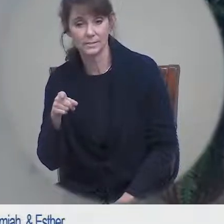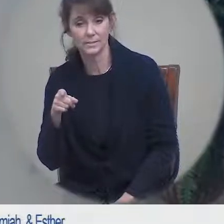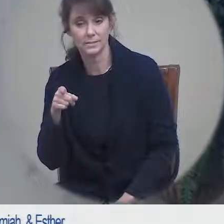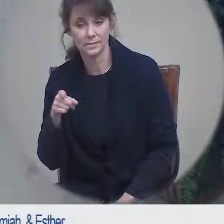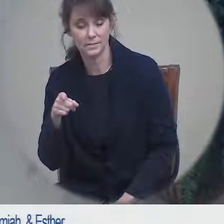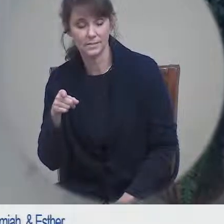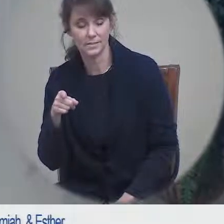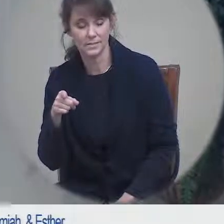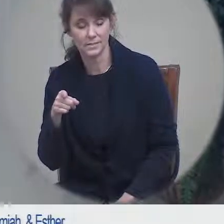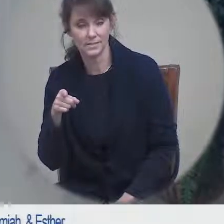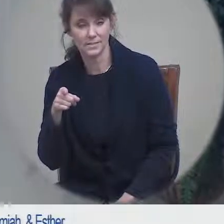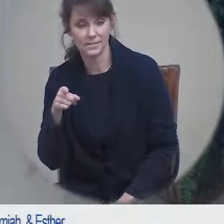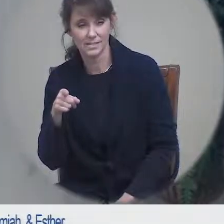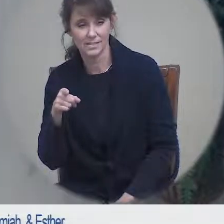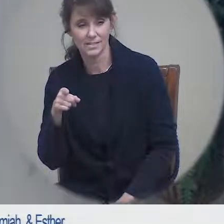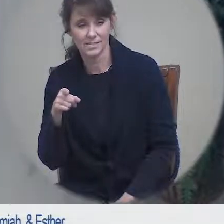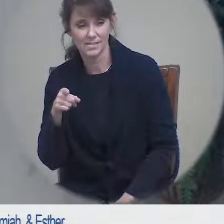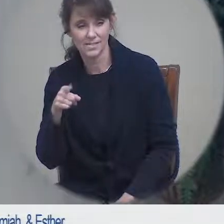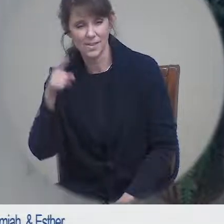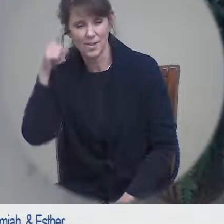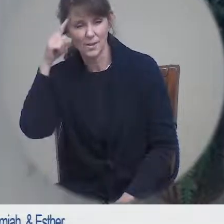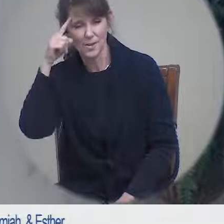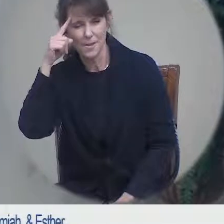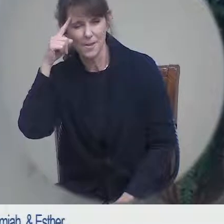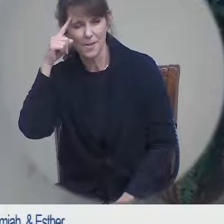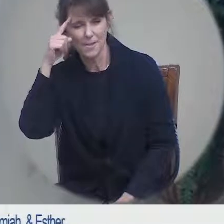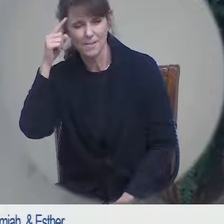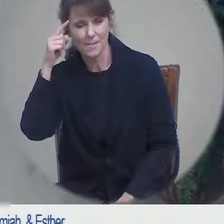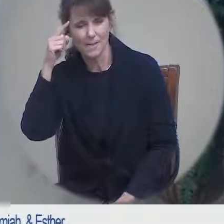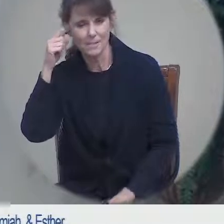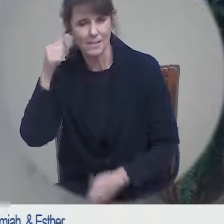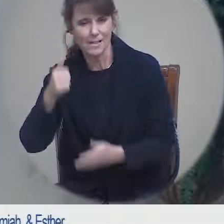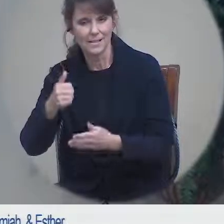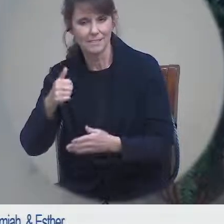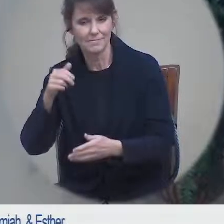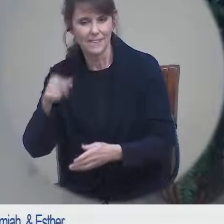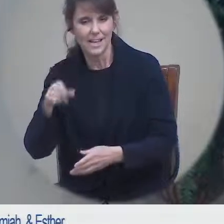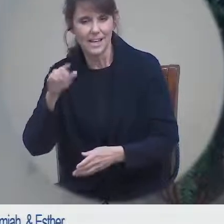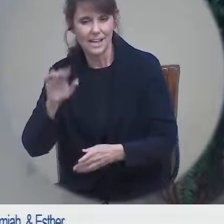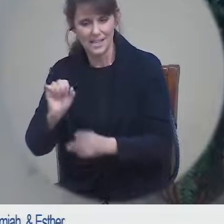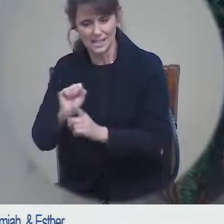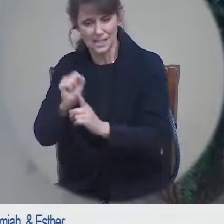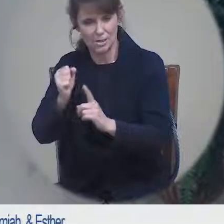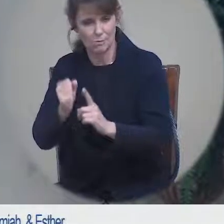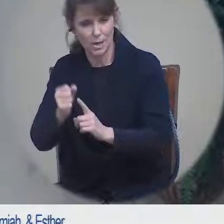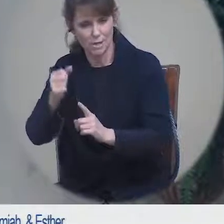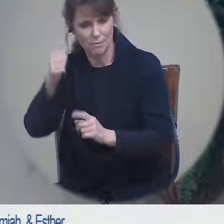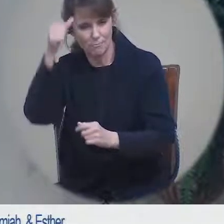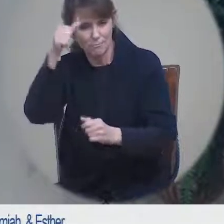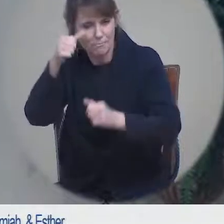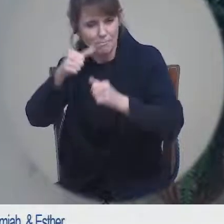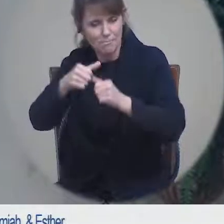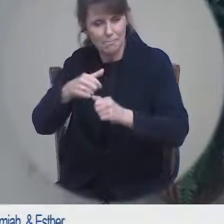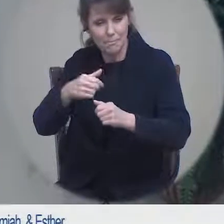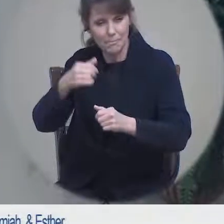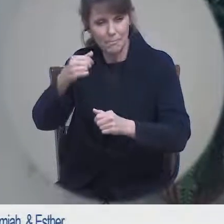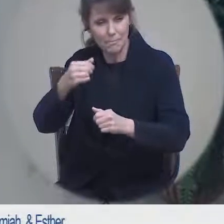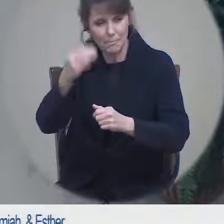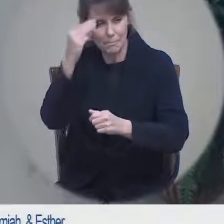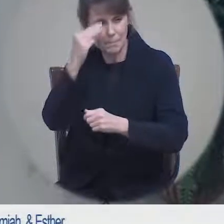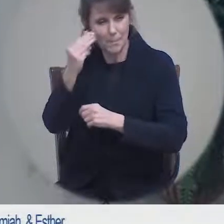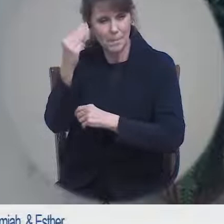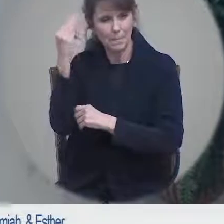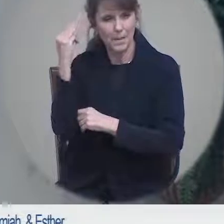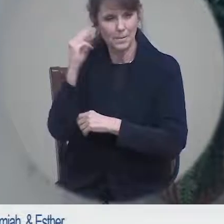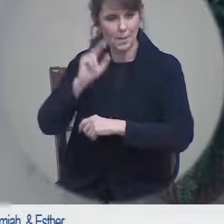just a series of verses through Proverbs. I can't. I mean, how turning away from